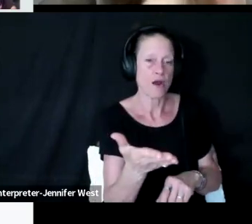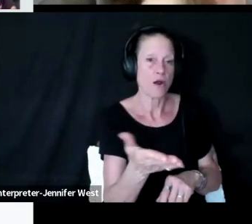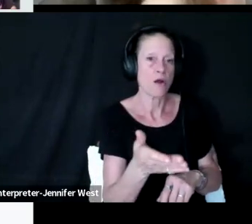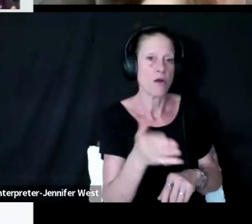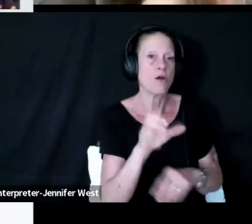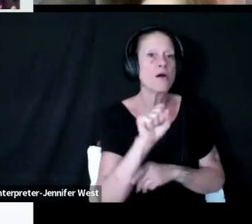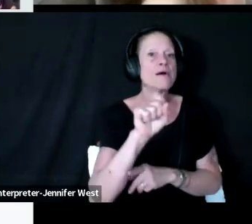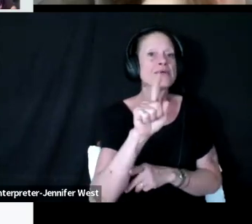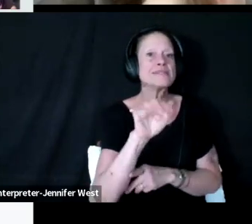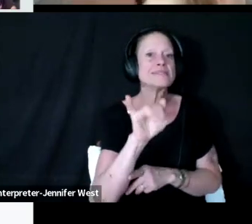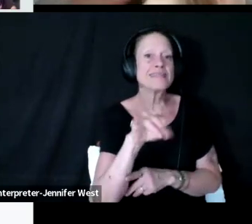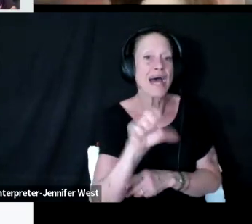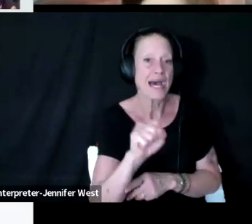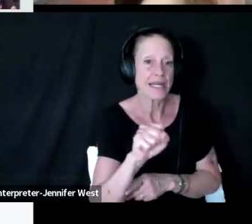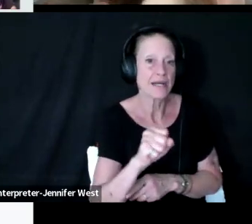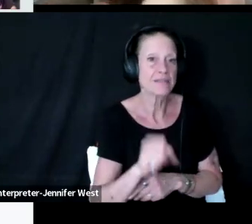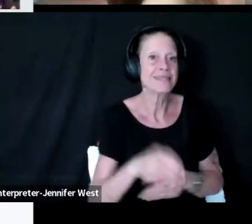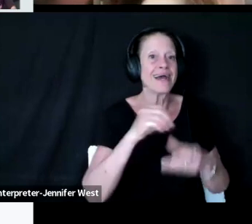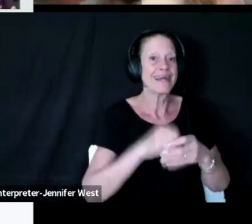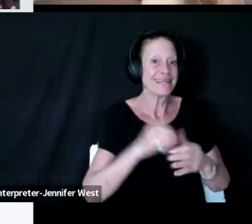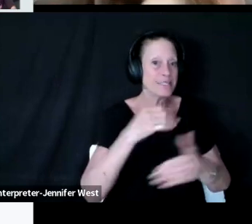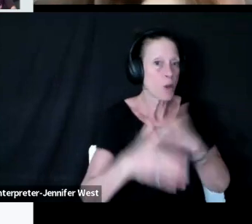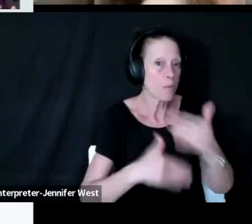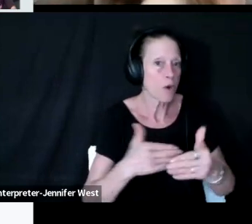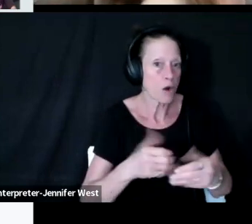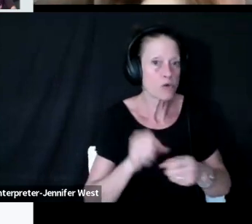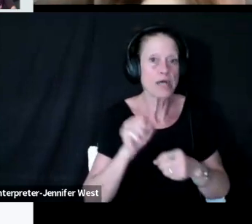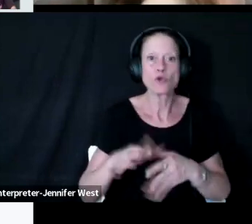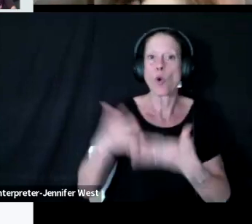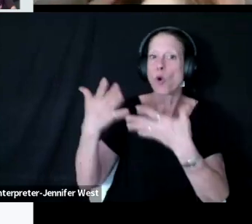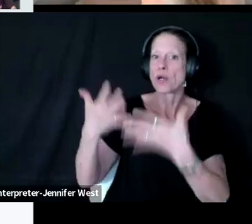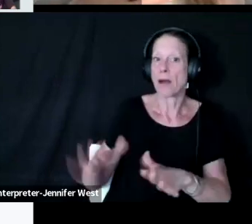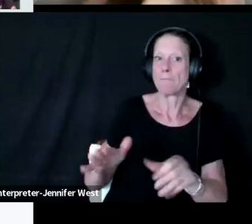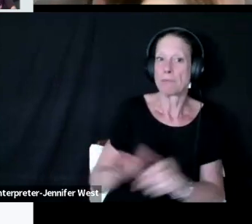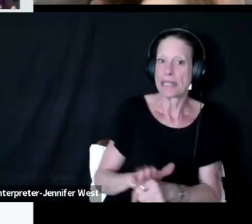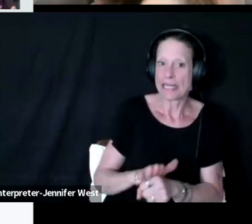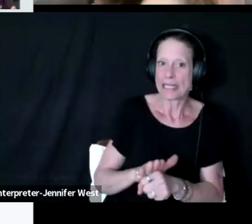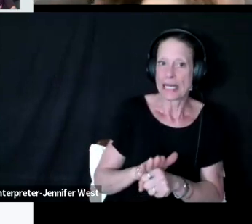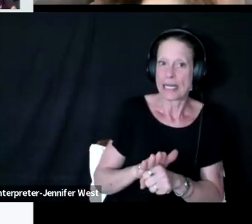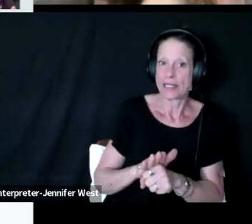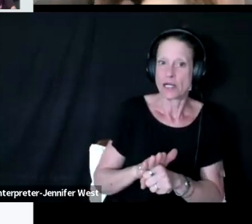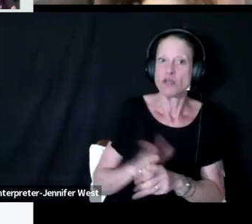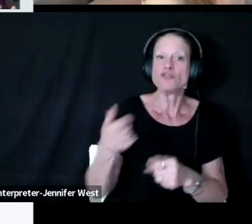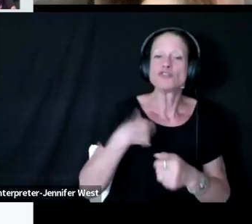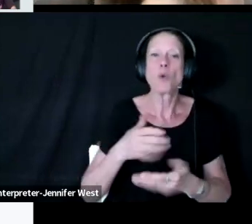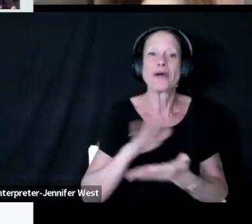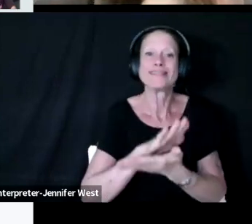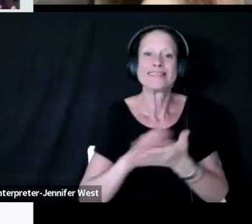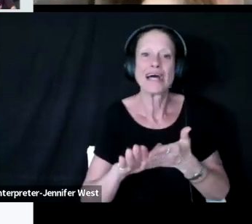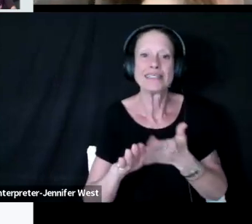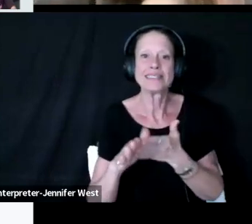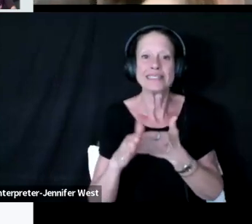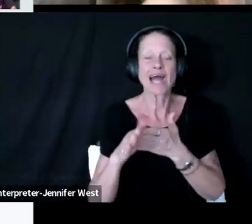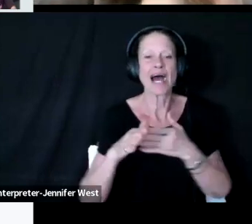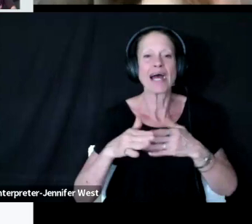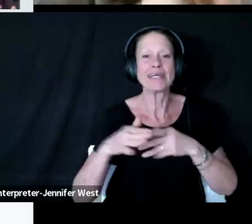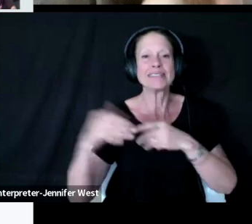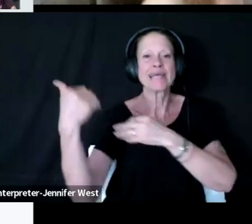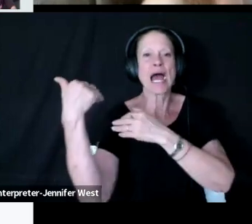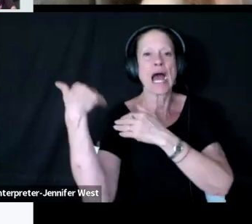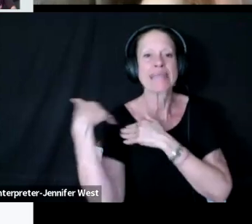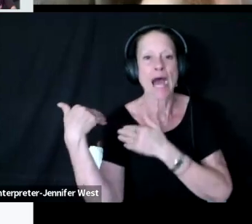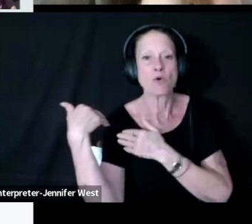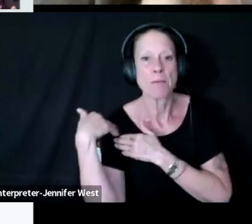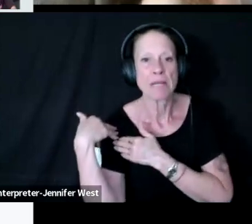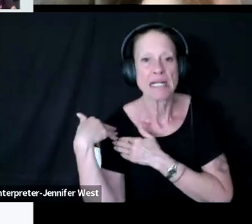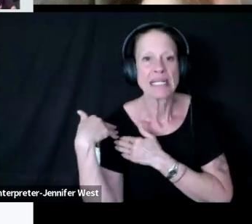in progress or completed. So you know what you've done and what you need to go back for. So it's a nice accountability, a nice way for you to keep track of what you need to